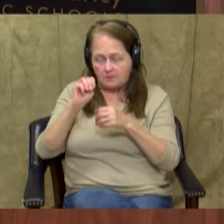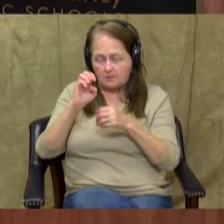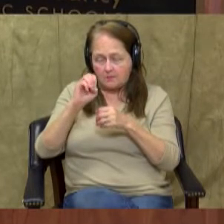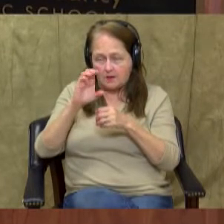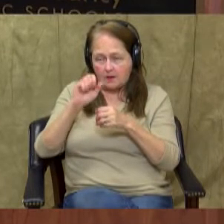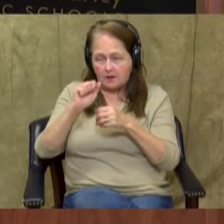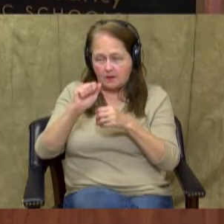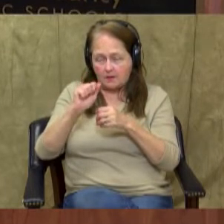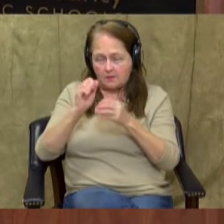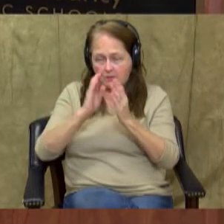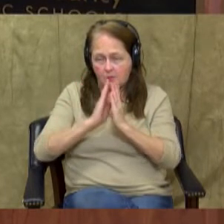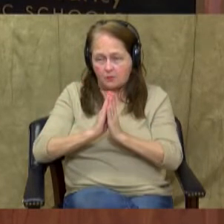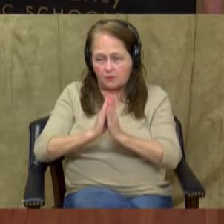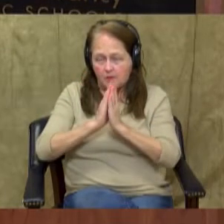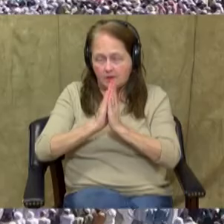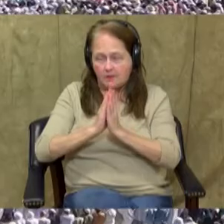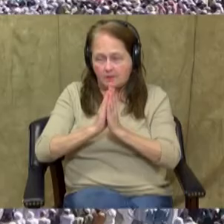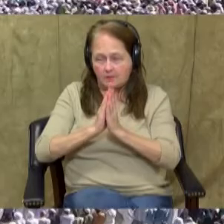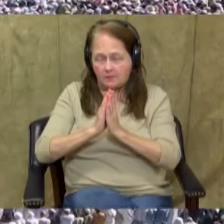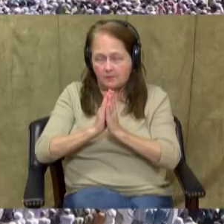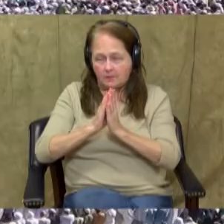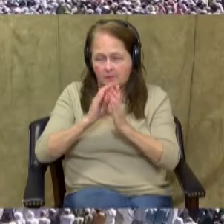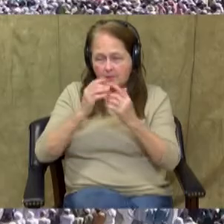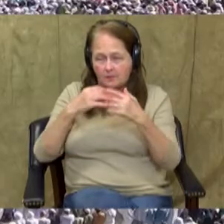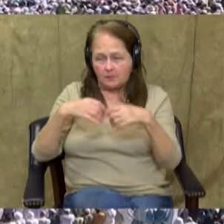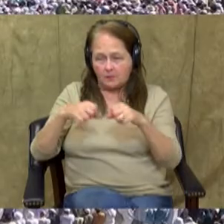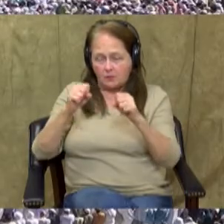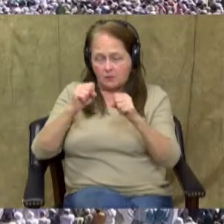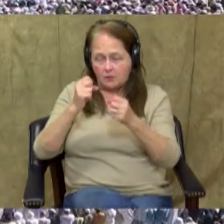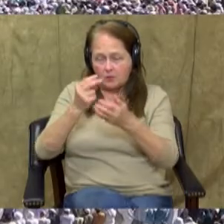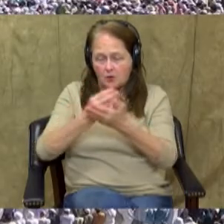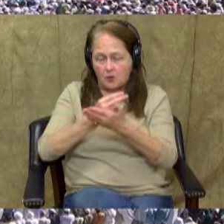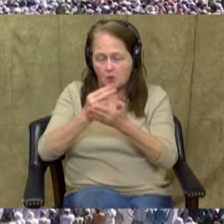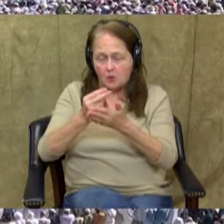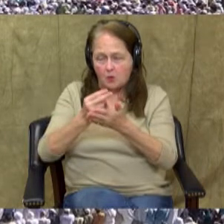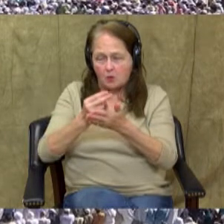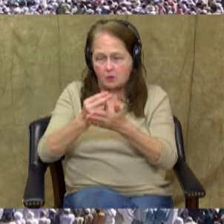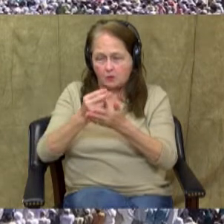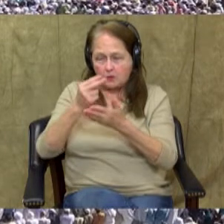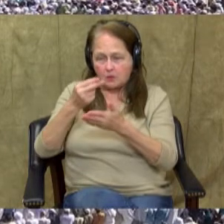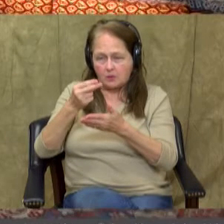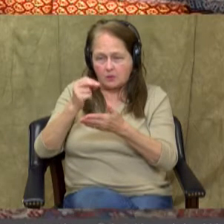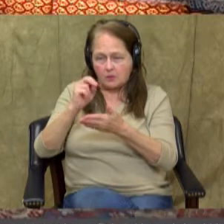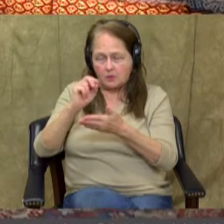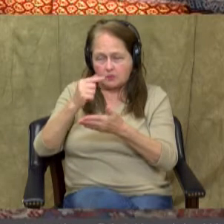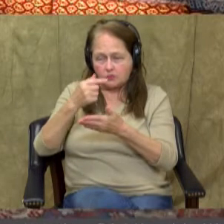that Muslims pray, and once in their life they try to take a holy pilgrimage called the Hajj.